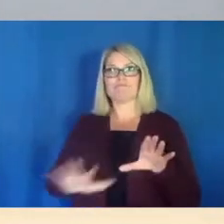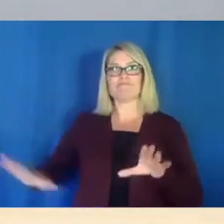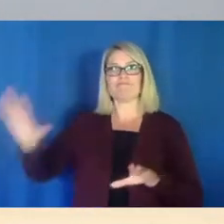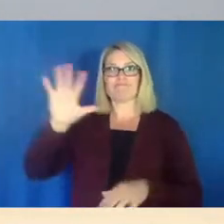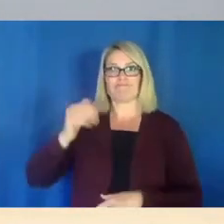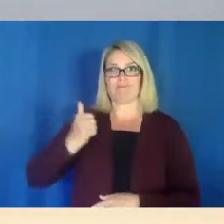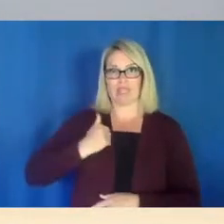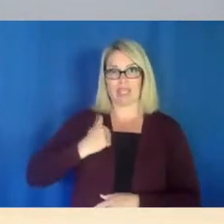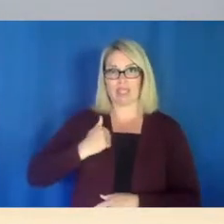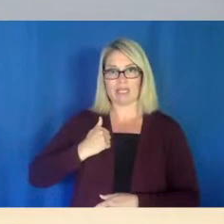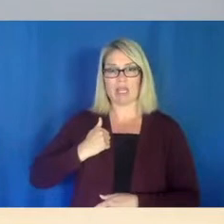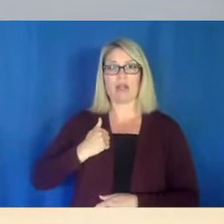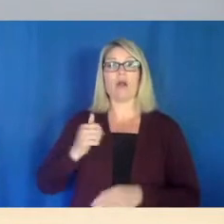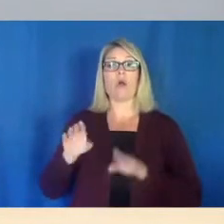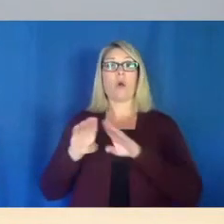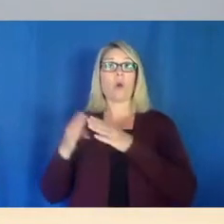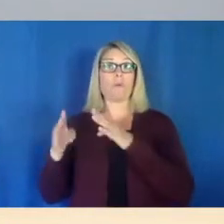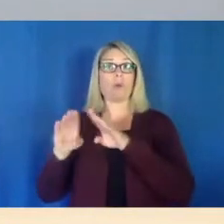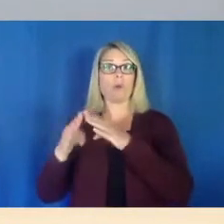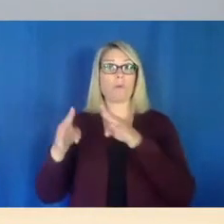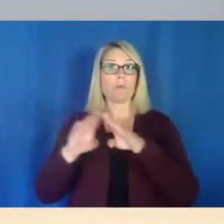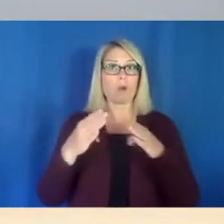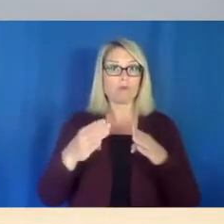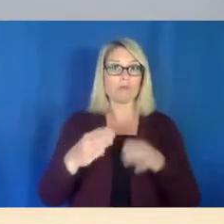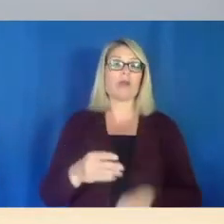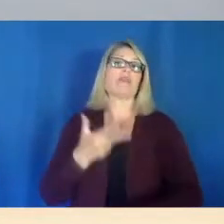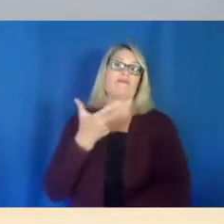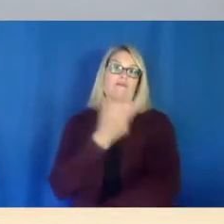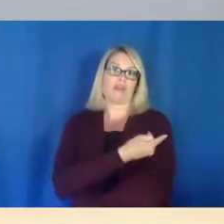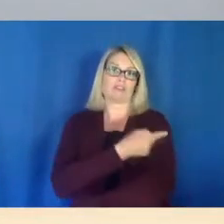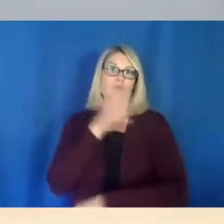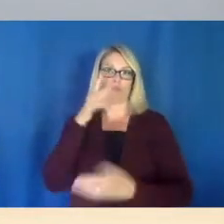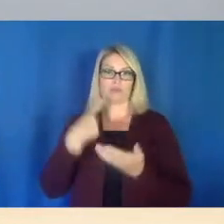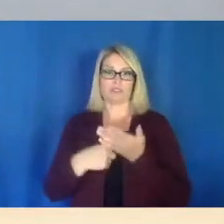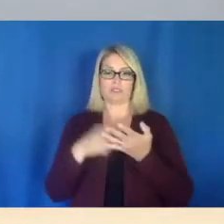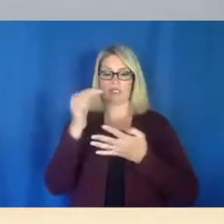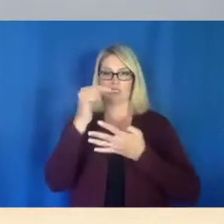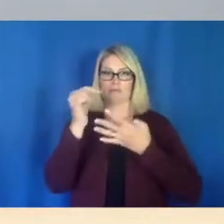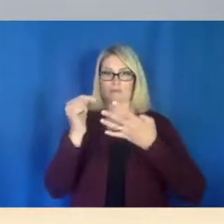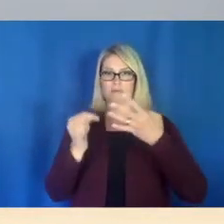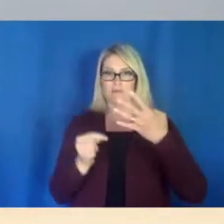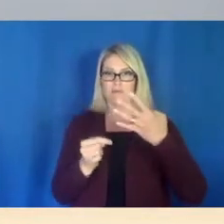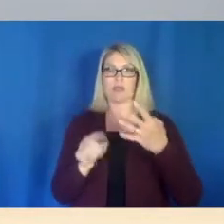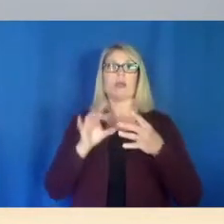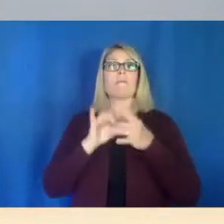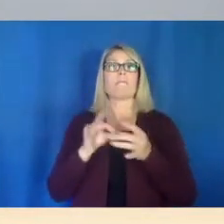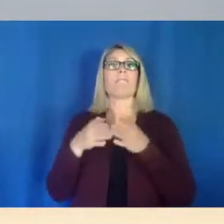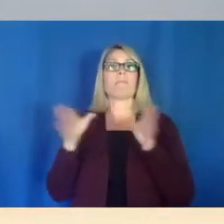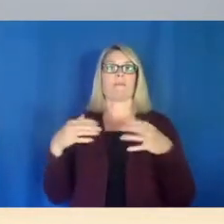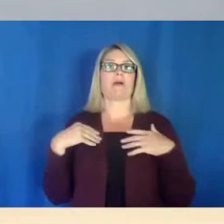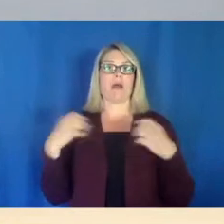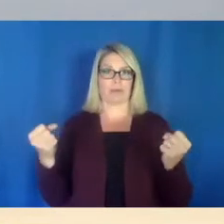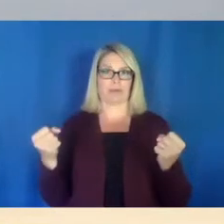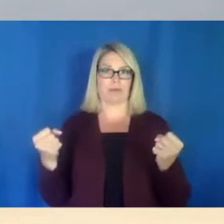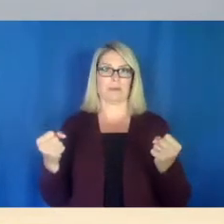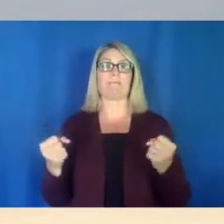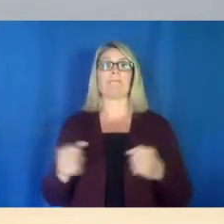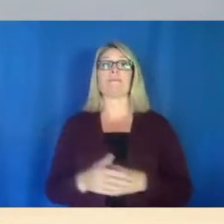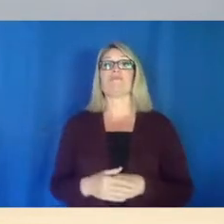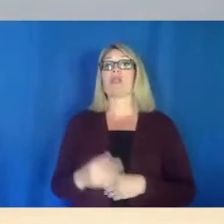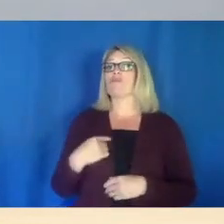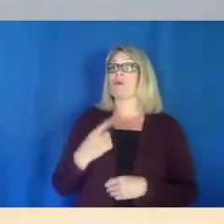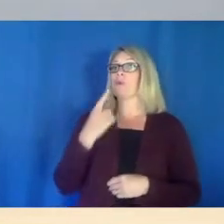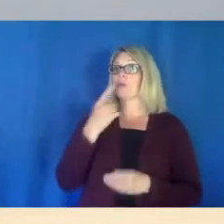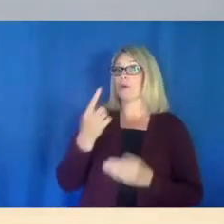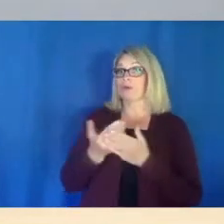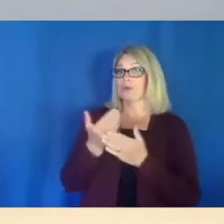reopening plan, as well as vaccine and some of the changes regarding our public health measures. There is one new case of